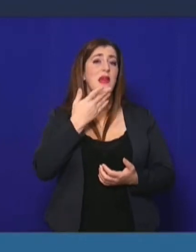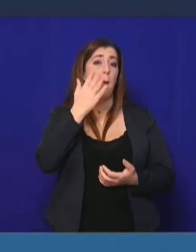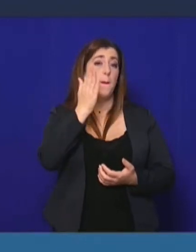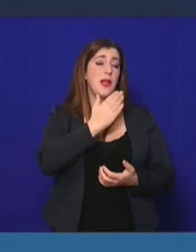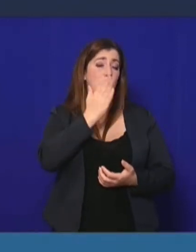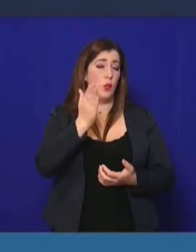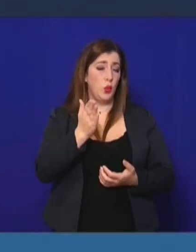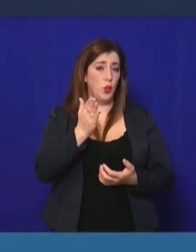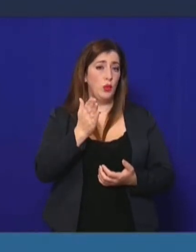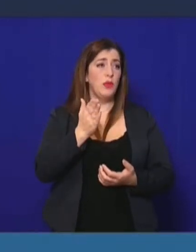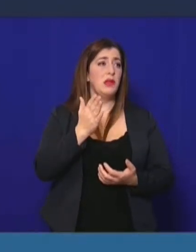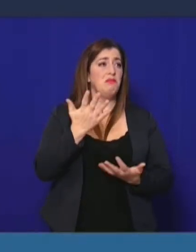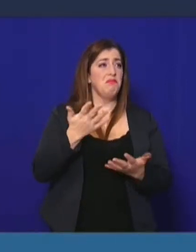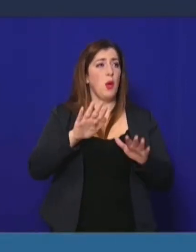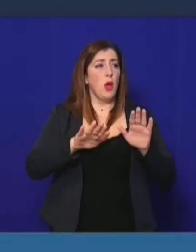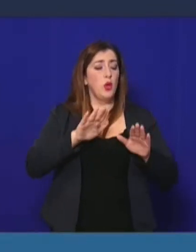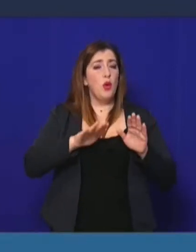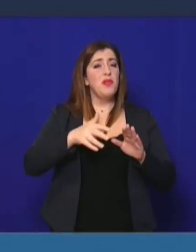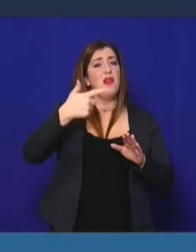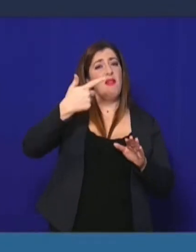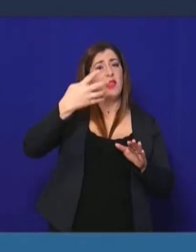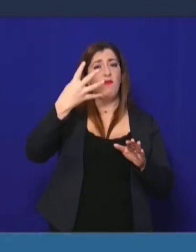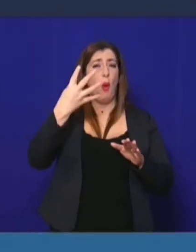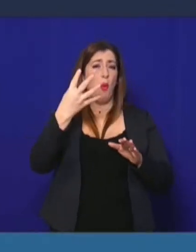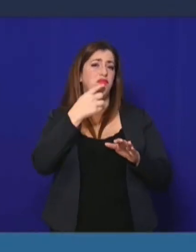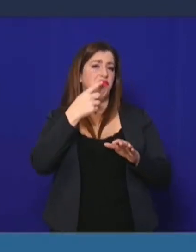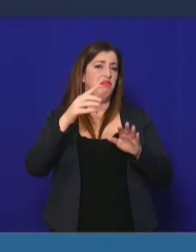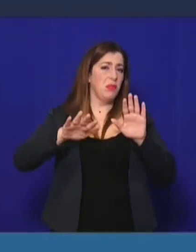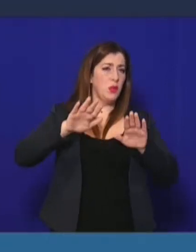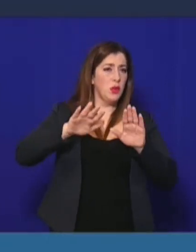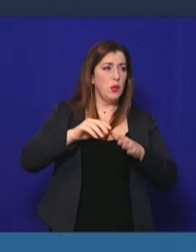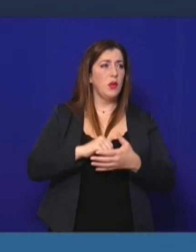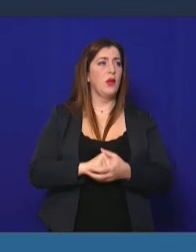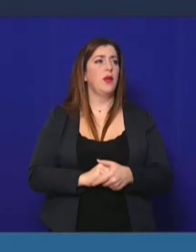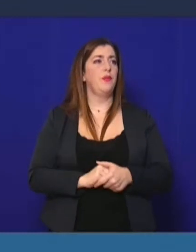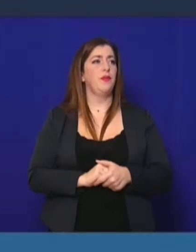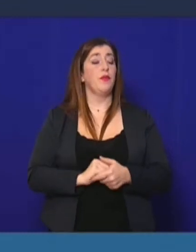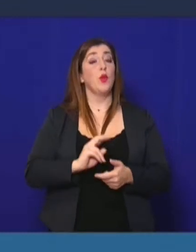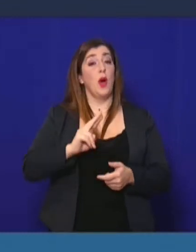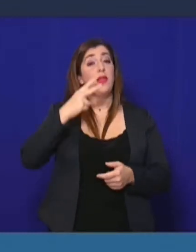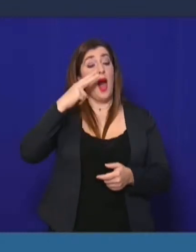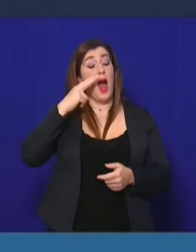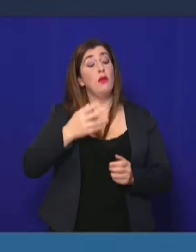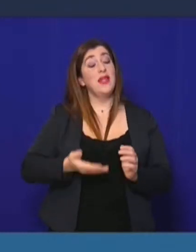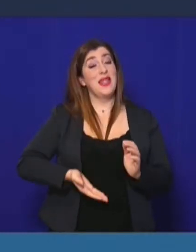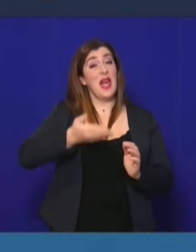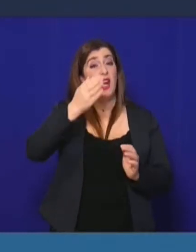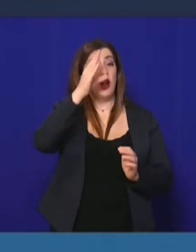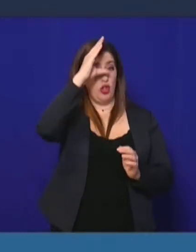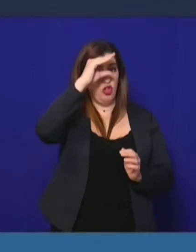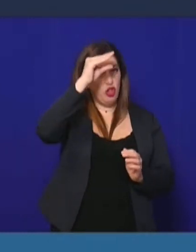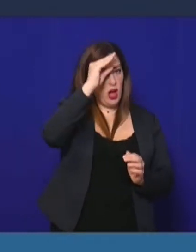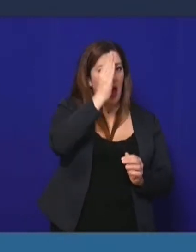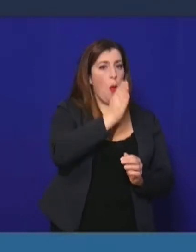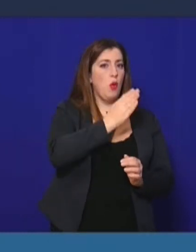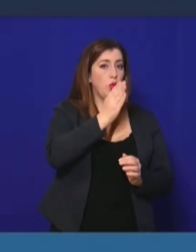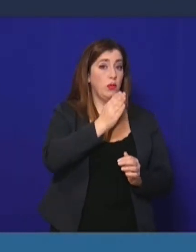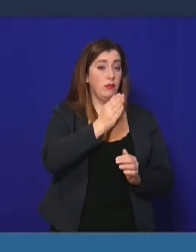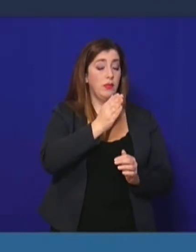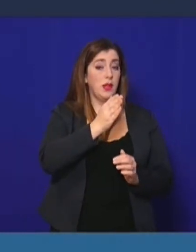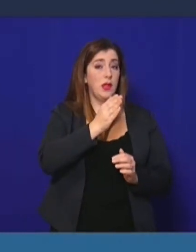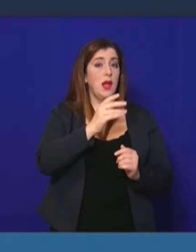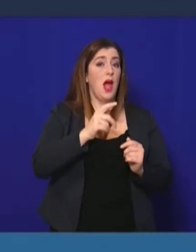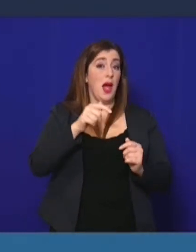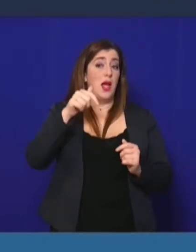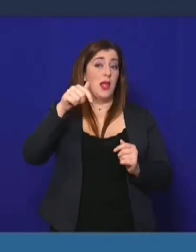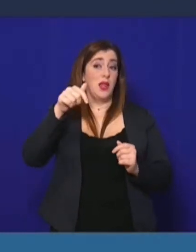jekk taraw bqajna wkoll bin-numru l-iktar li huwa predominanti li huwa fl-irġiel. Żidna xi ftit numru ta' nisa li